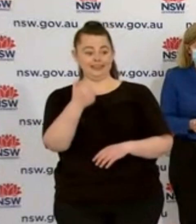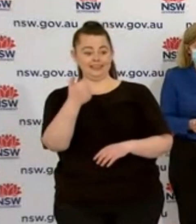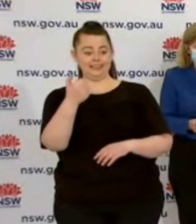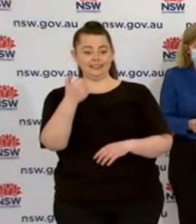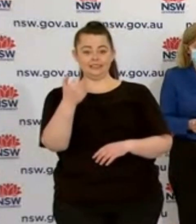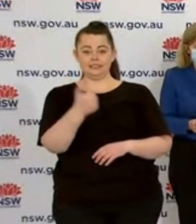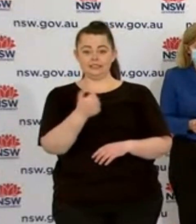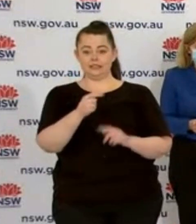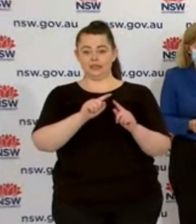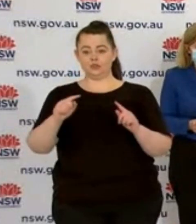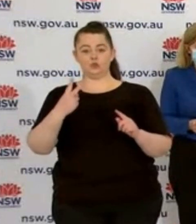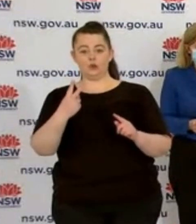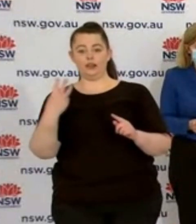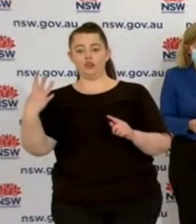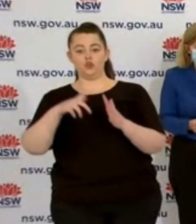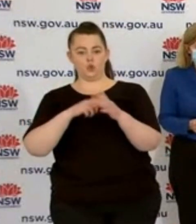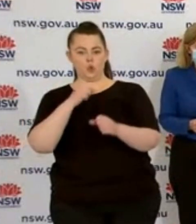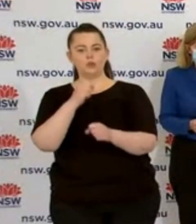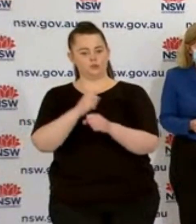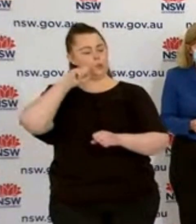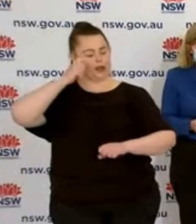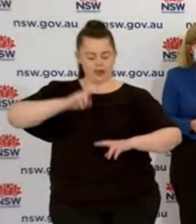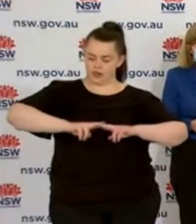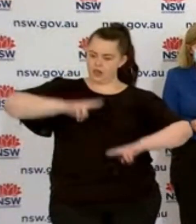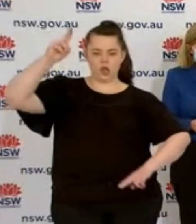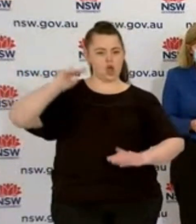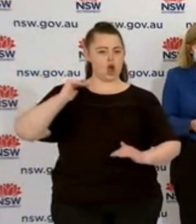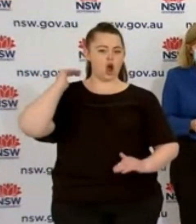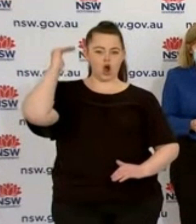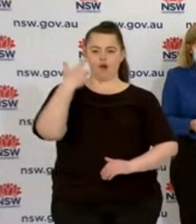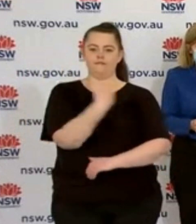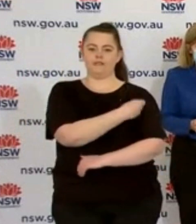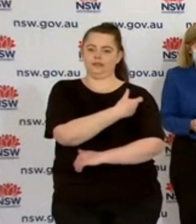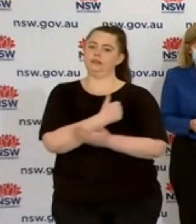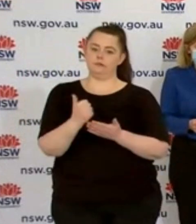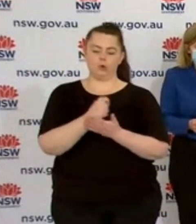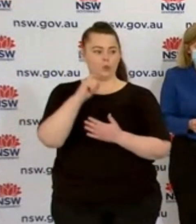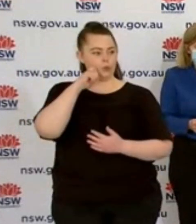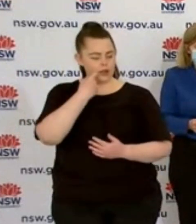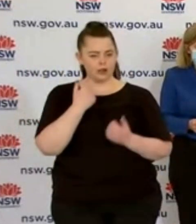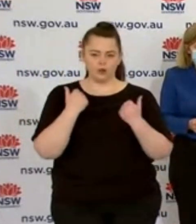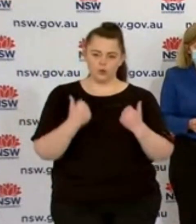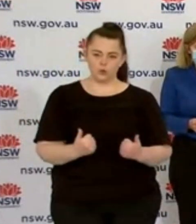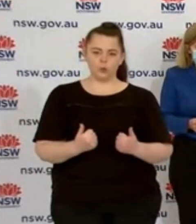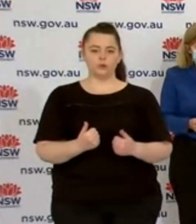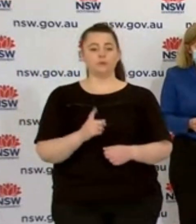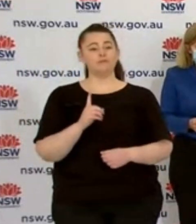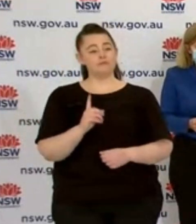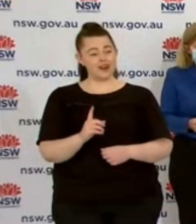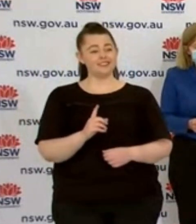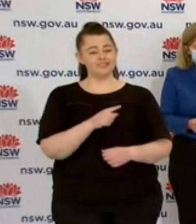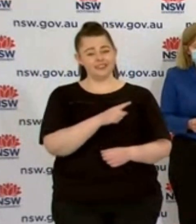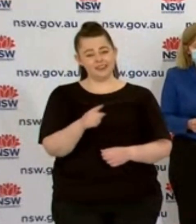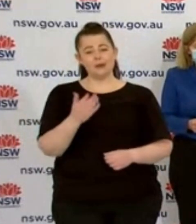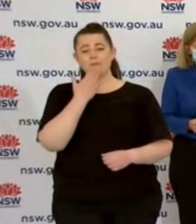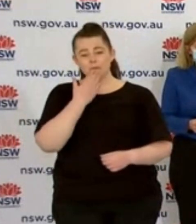rates of vaccination our state has seen. So it's really pleasing that we're getting those doses up. But can I stress to people, please come